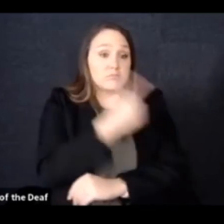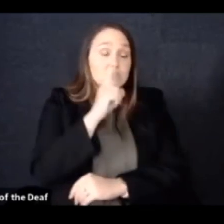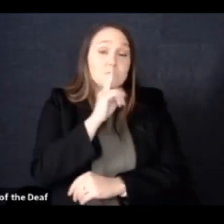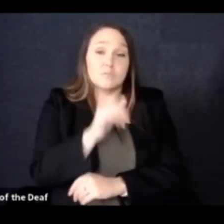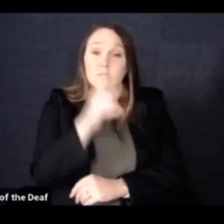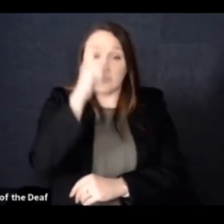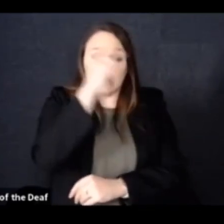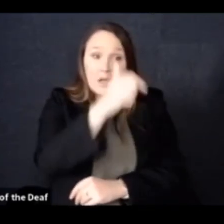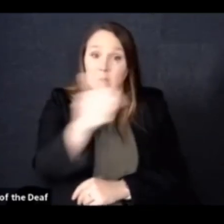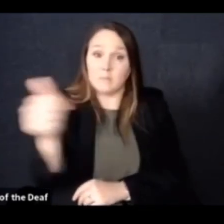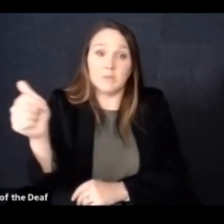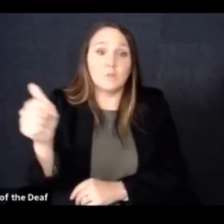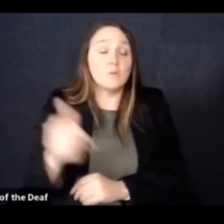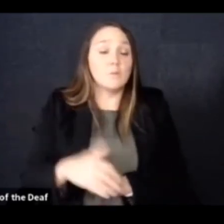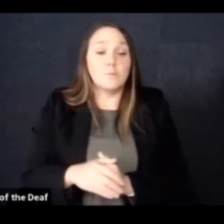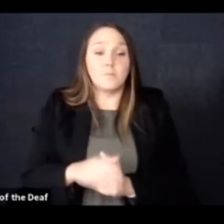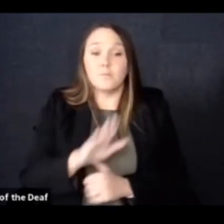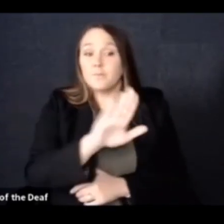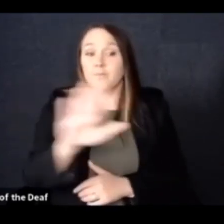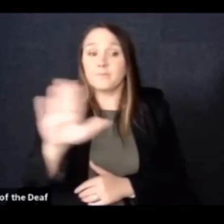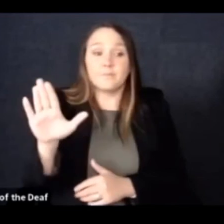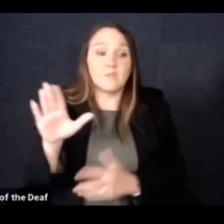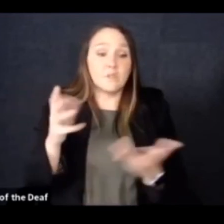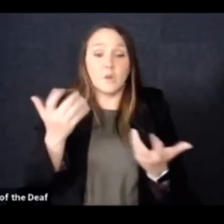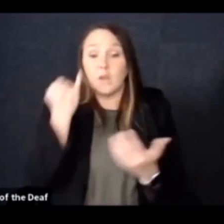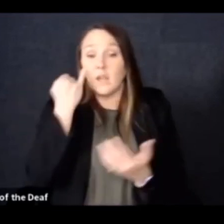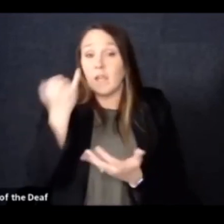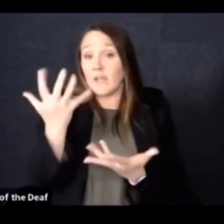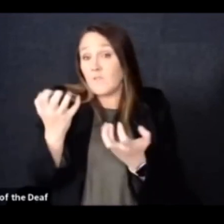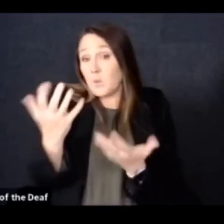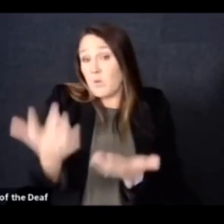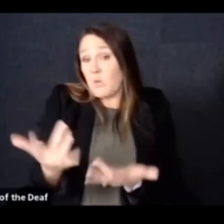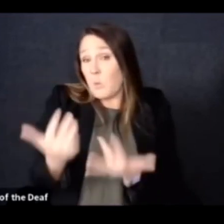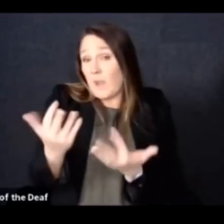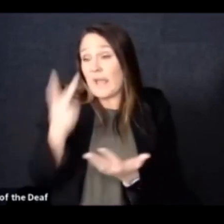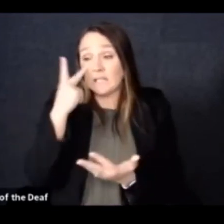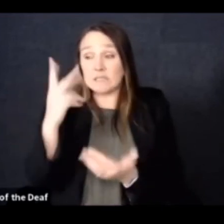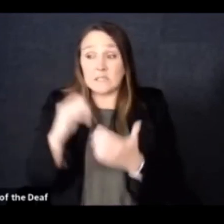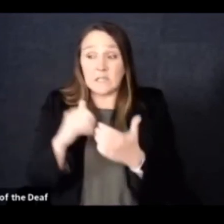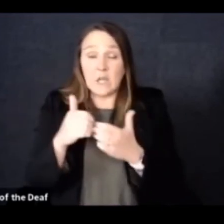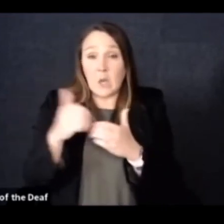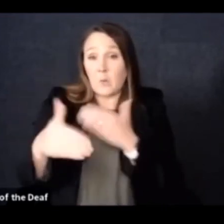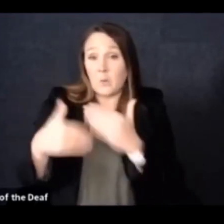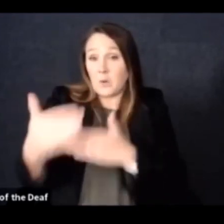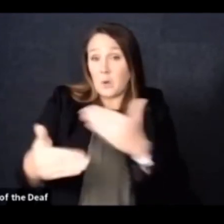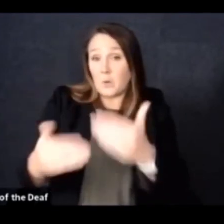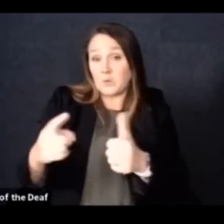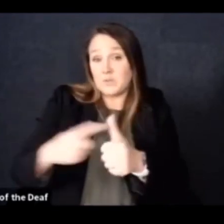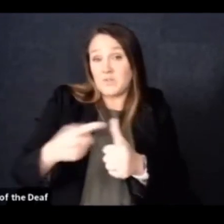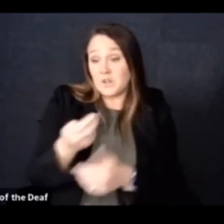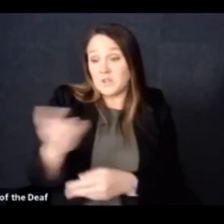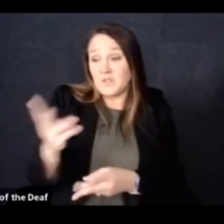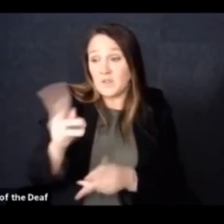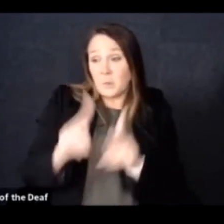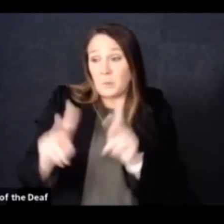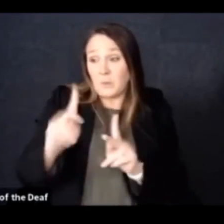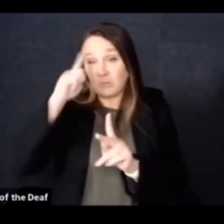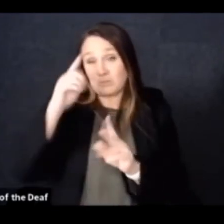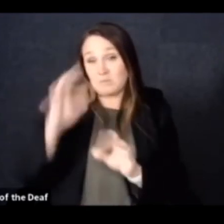you. You could sure wait a while, see how it goes for the first few people that take it and decide to take it